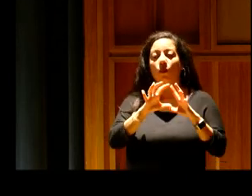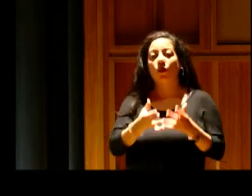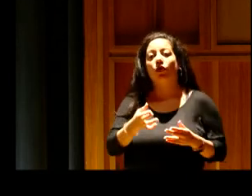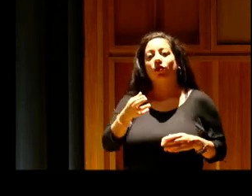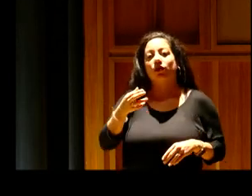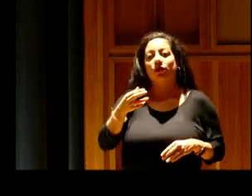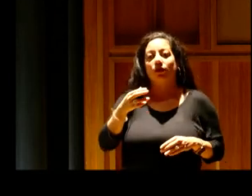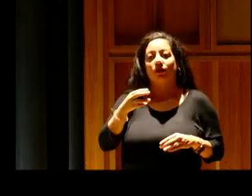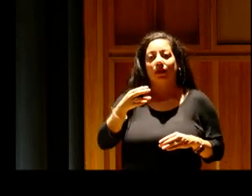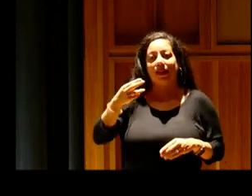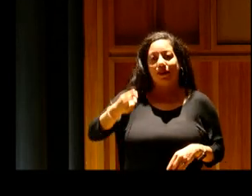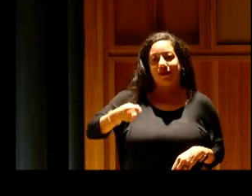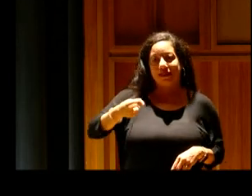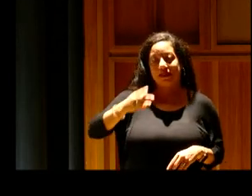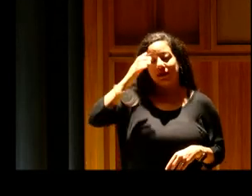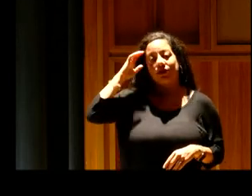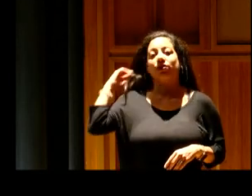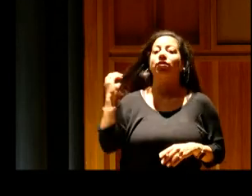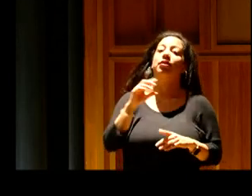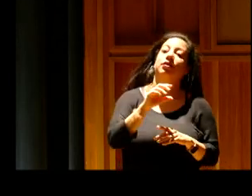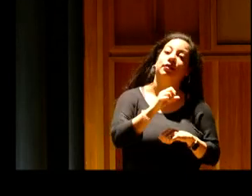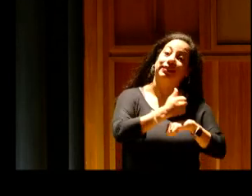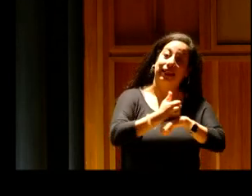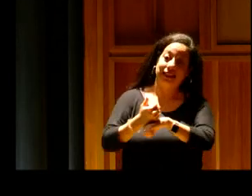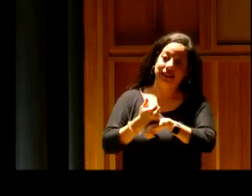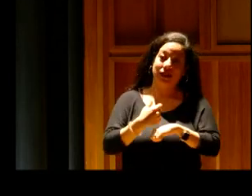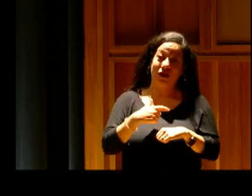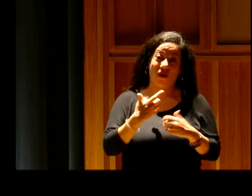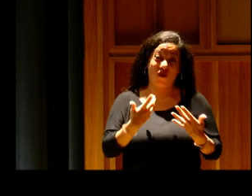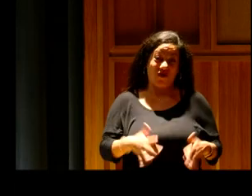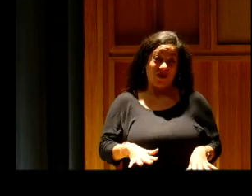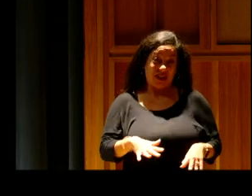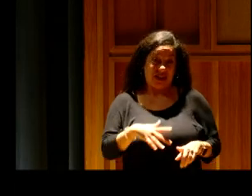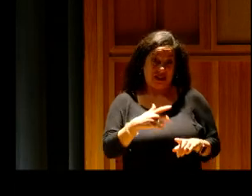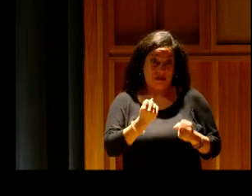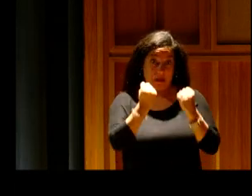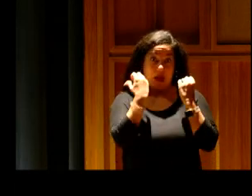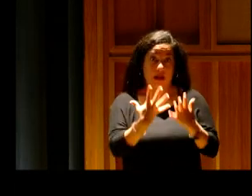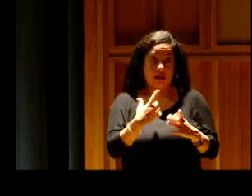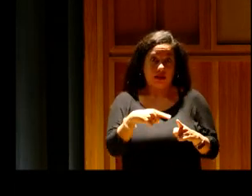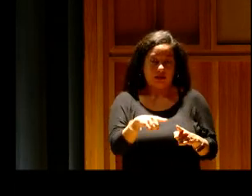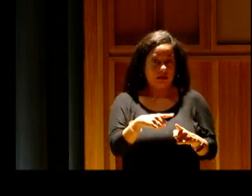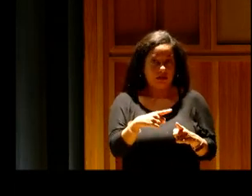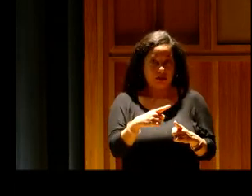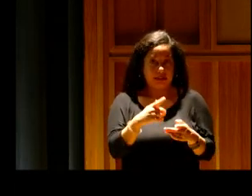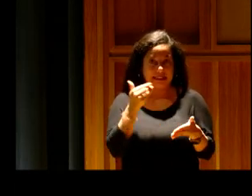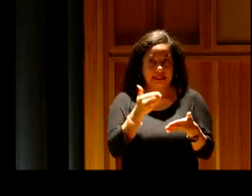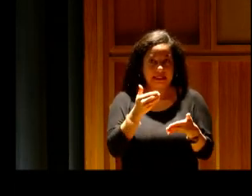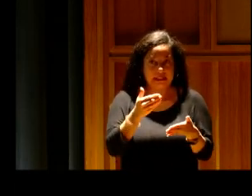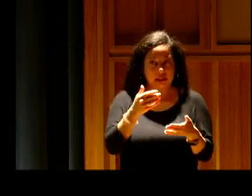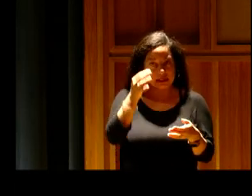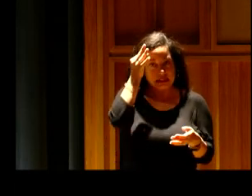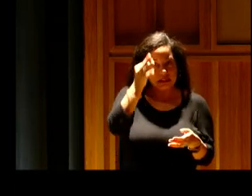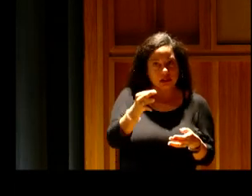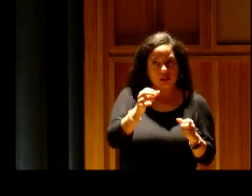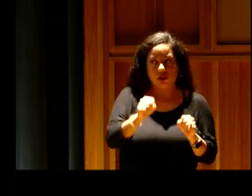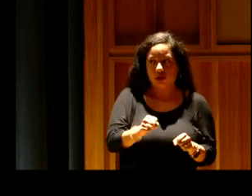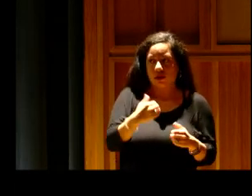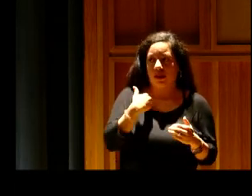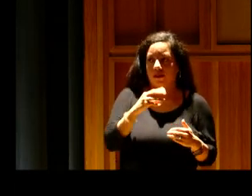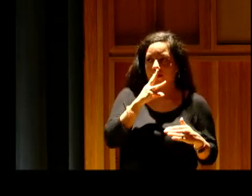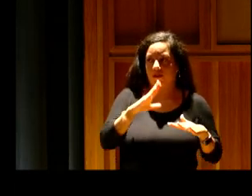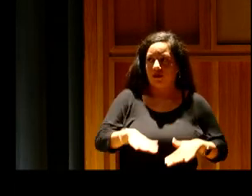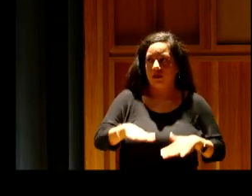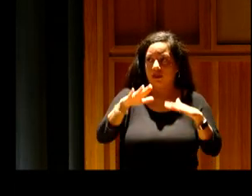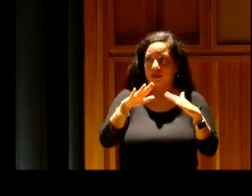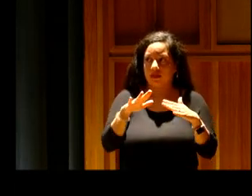42 of 49 sites are already at some risk of coastal inundation. That includes the early